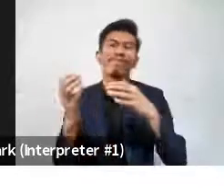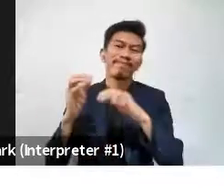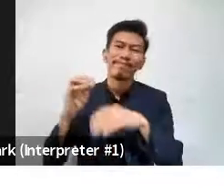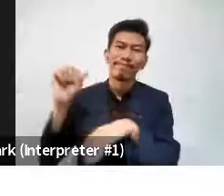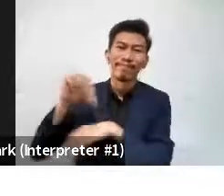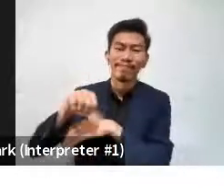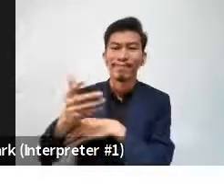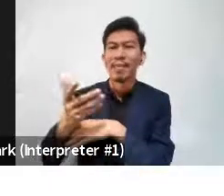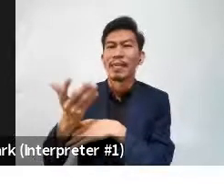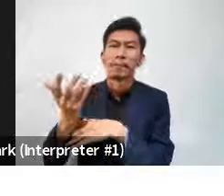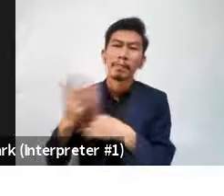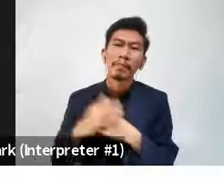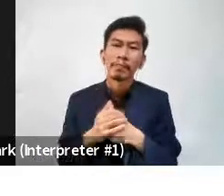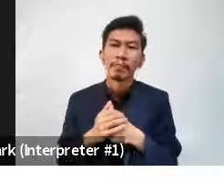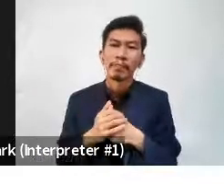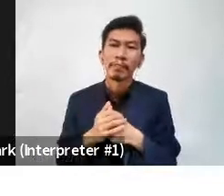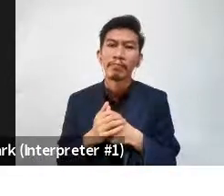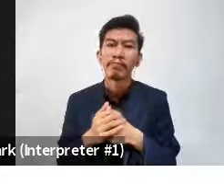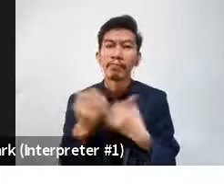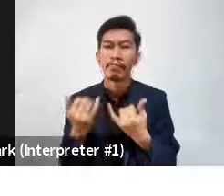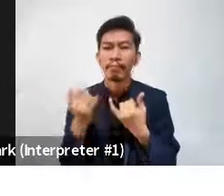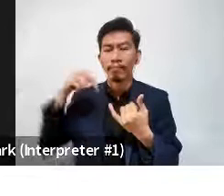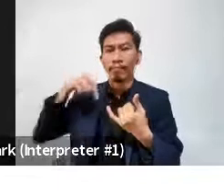but in our context,